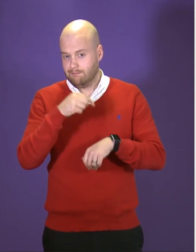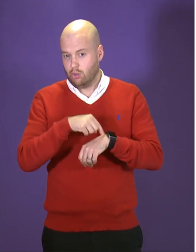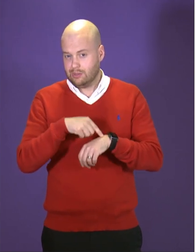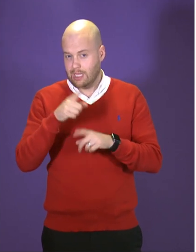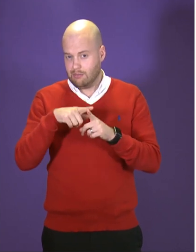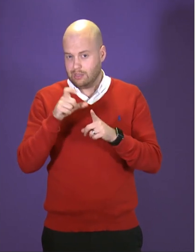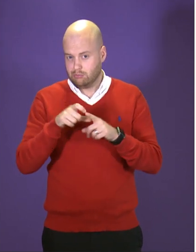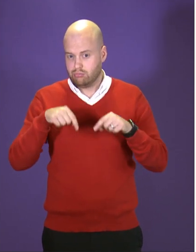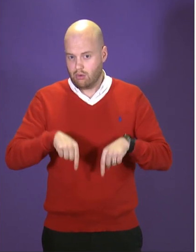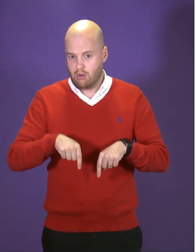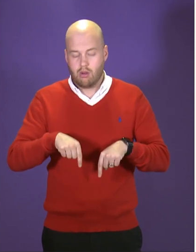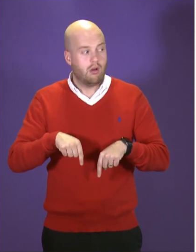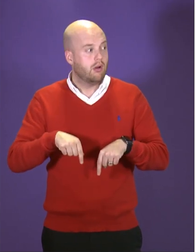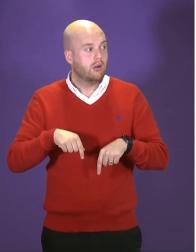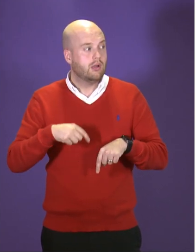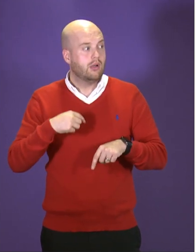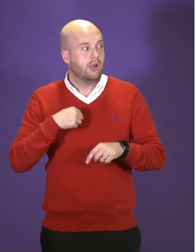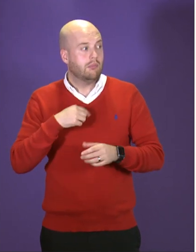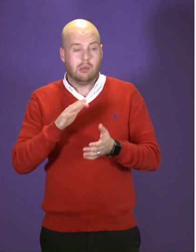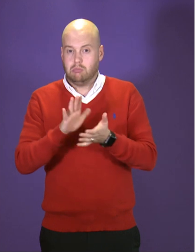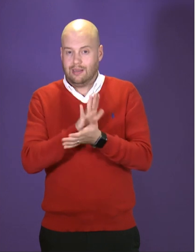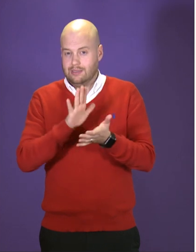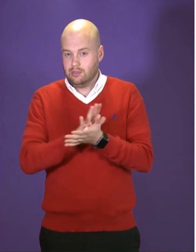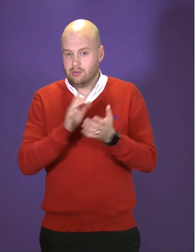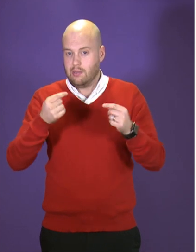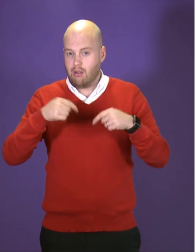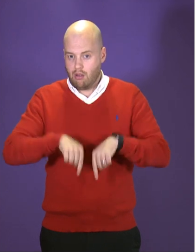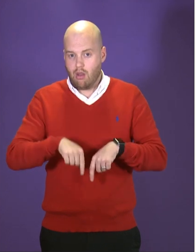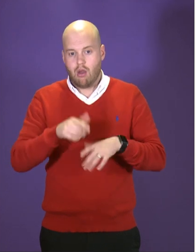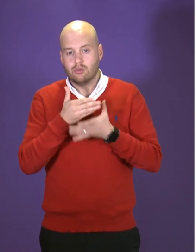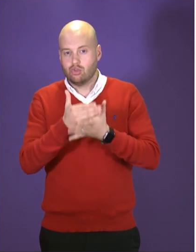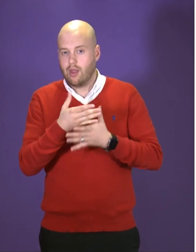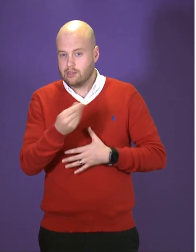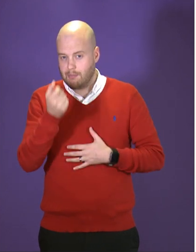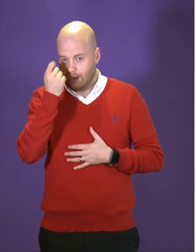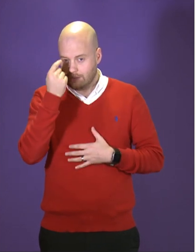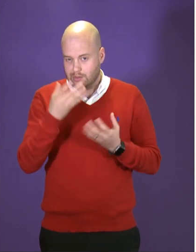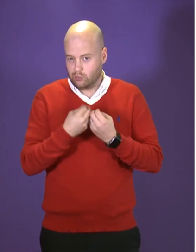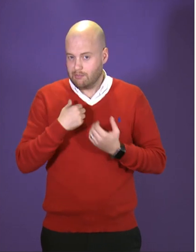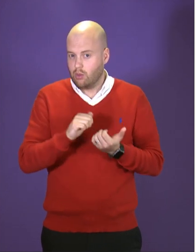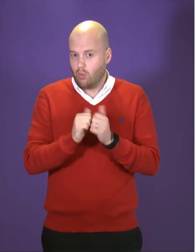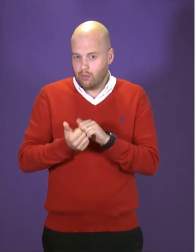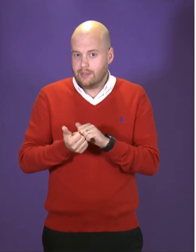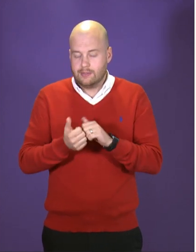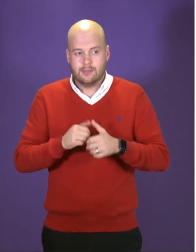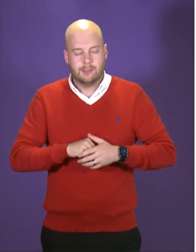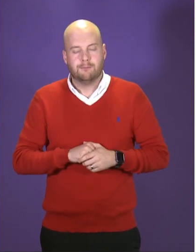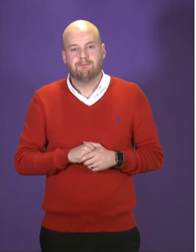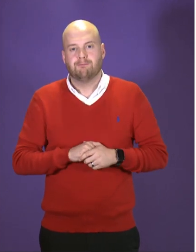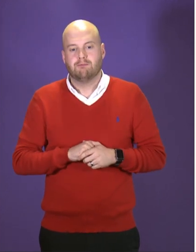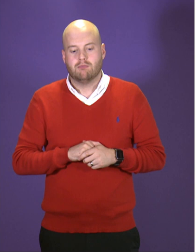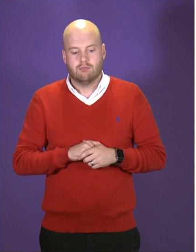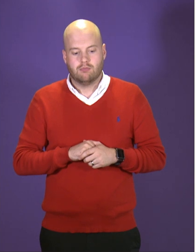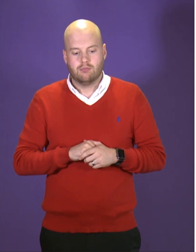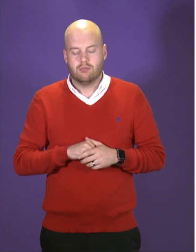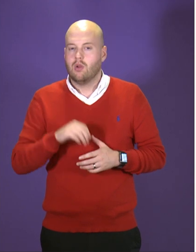so pleased to be here and to share some thoughts, some ideas with my colleagues. And it won't